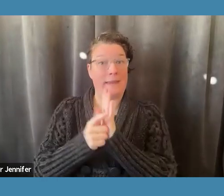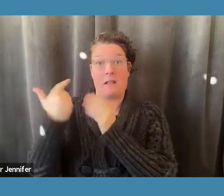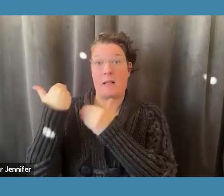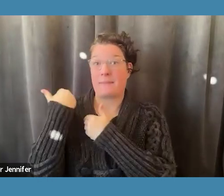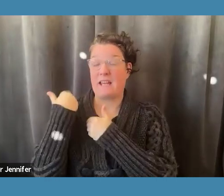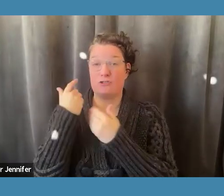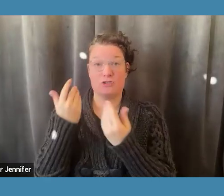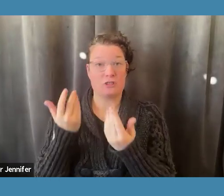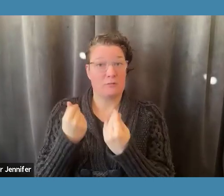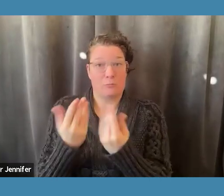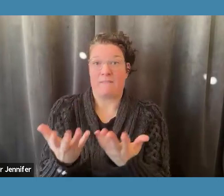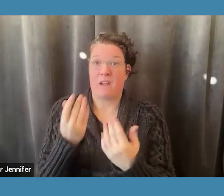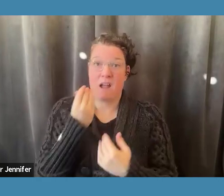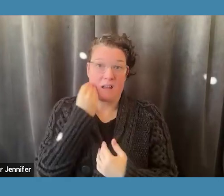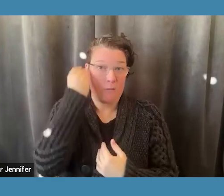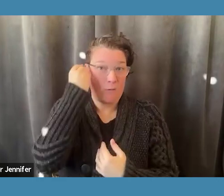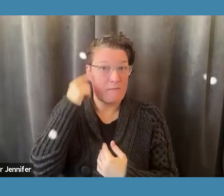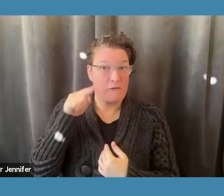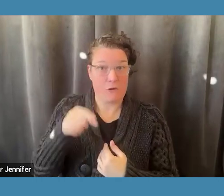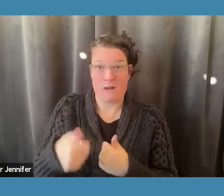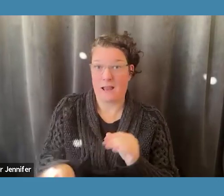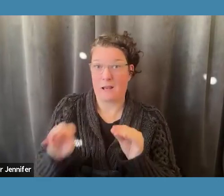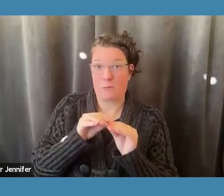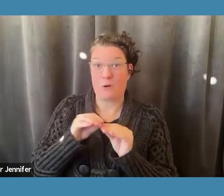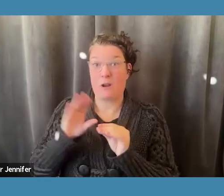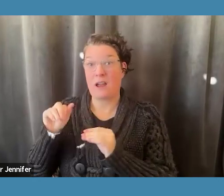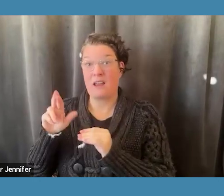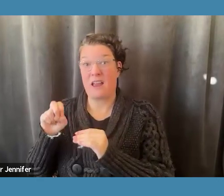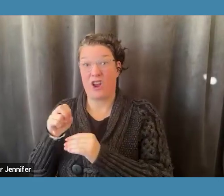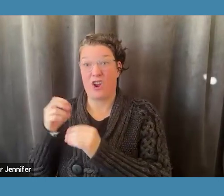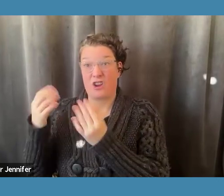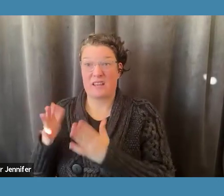provide shelter, and the caregiver's commitment is low.